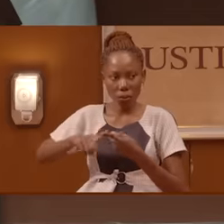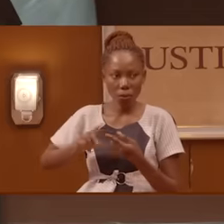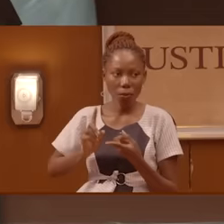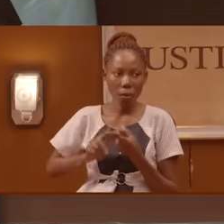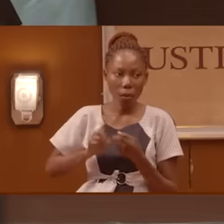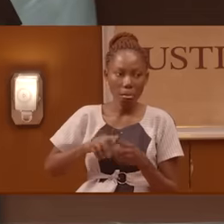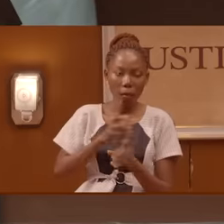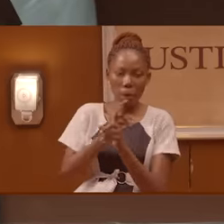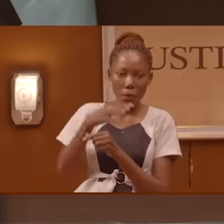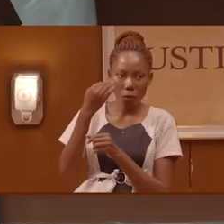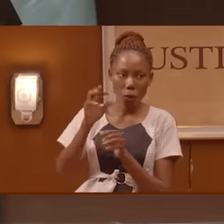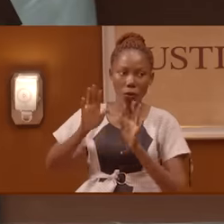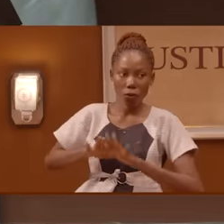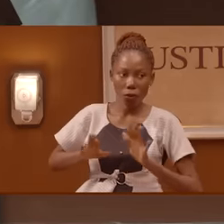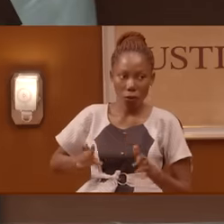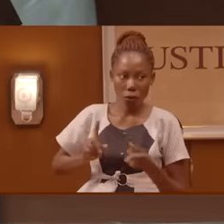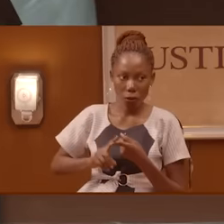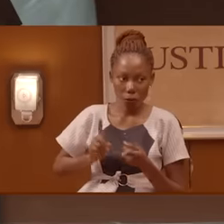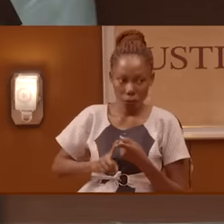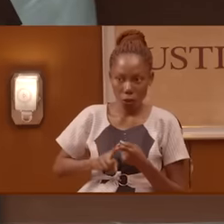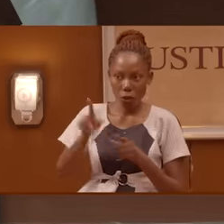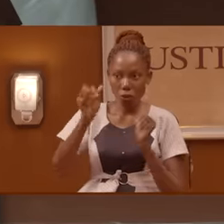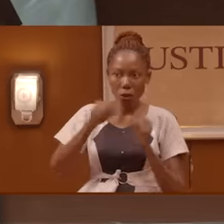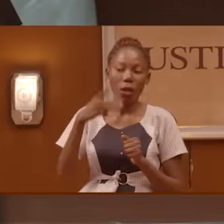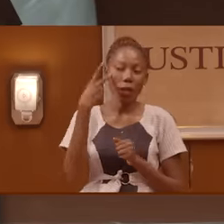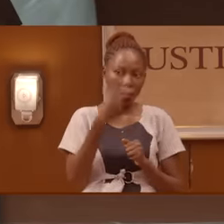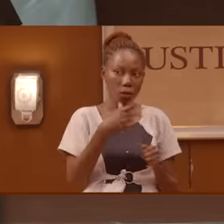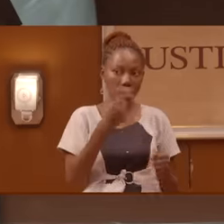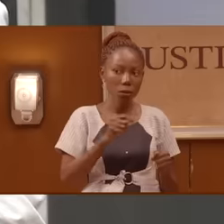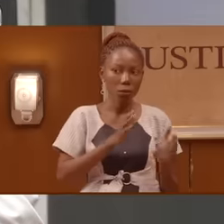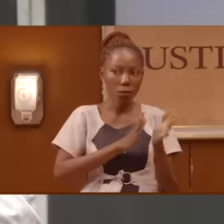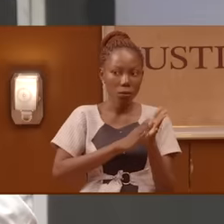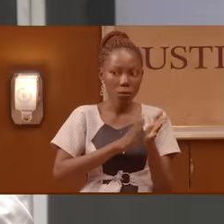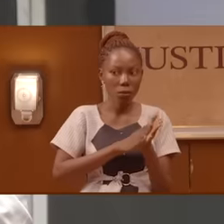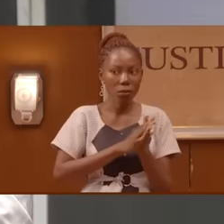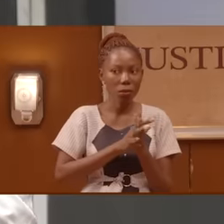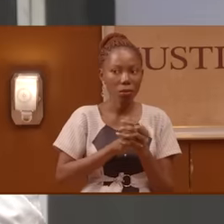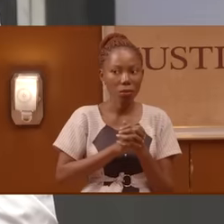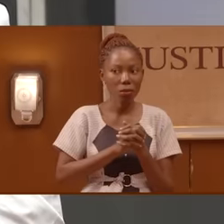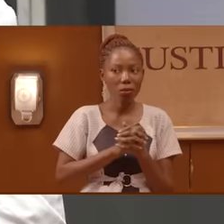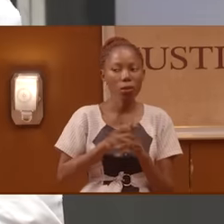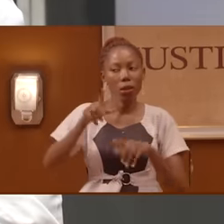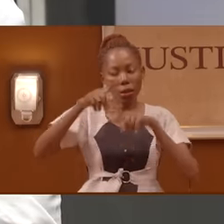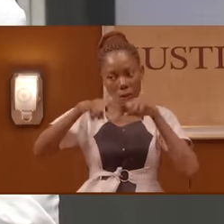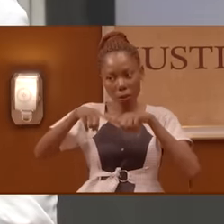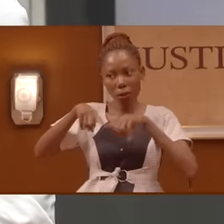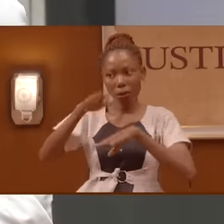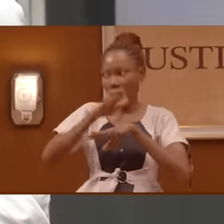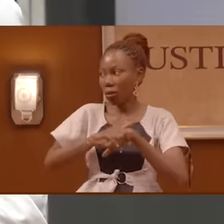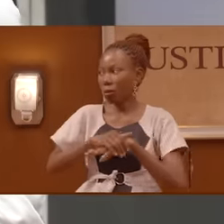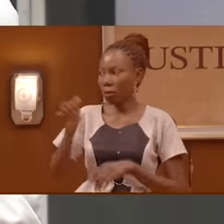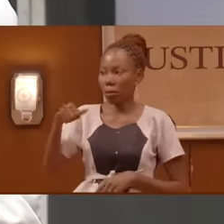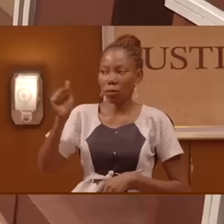about taking care of the children. You are ready to give him access to the children. Depending on the access, Your Honor. Okay. We